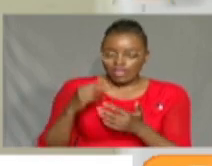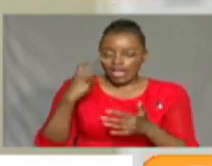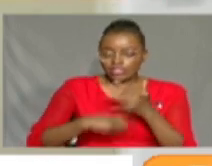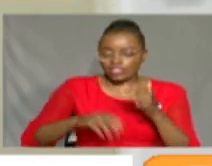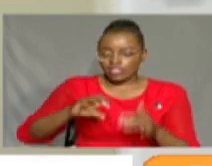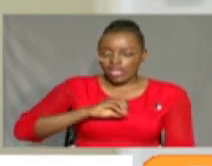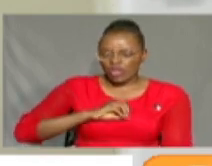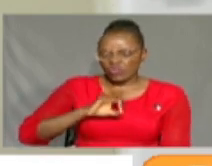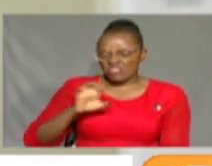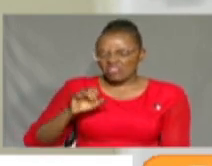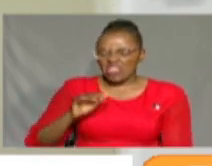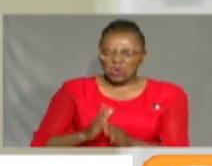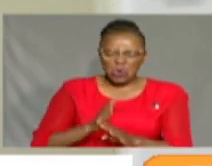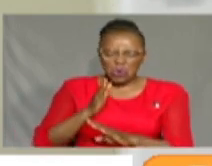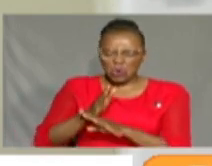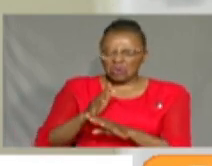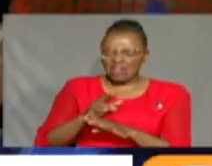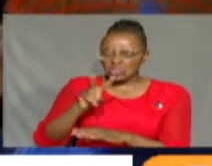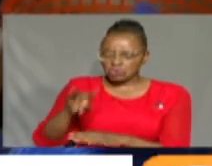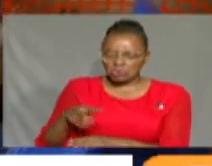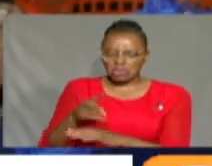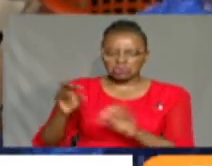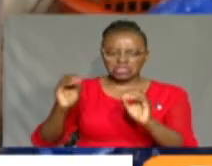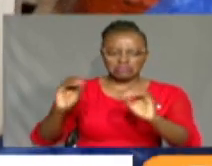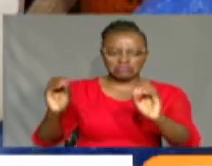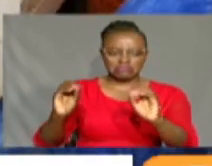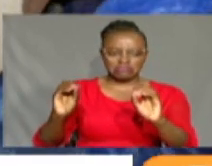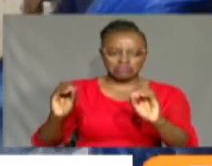mm-hmm. a small fee, not more than 2,000 usually.